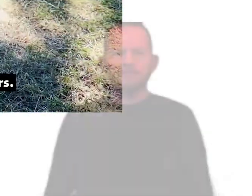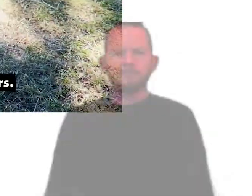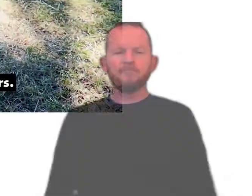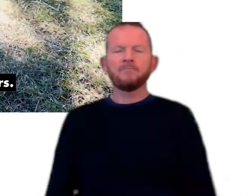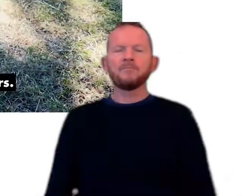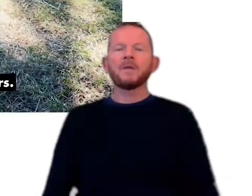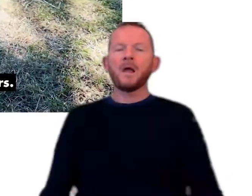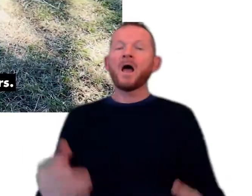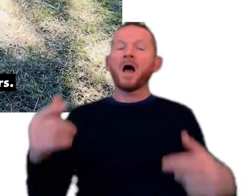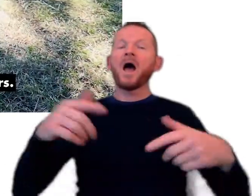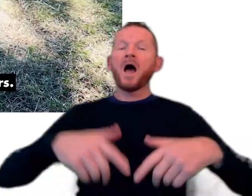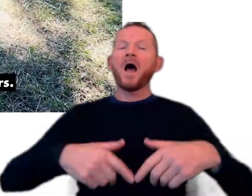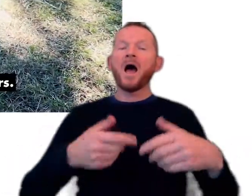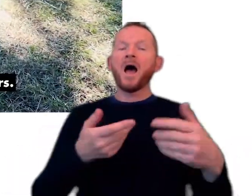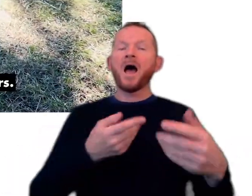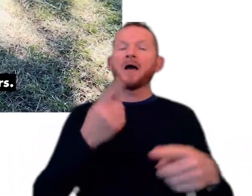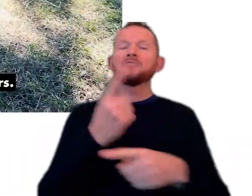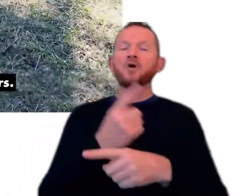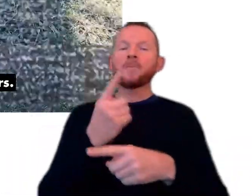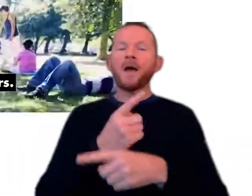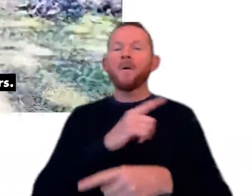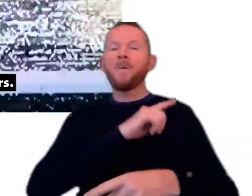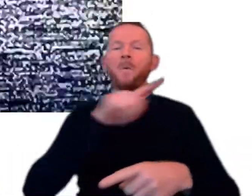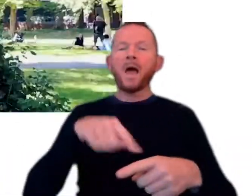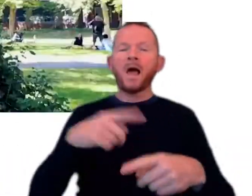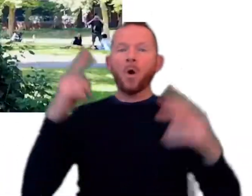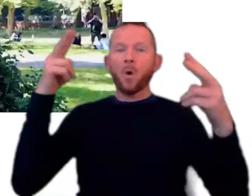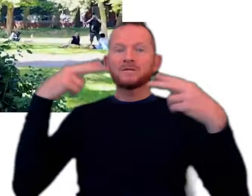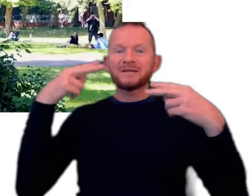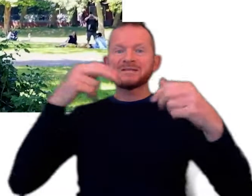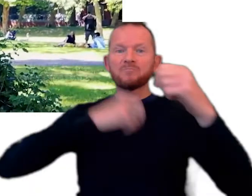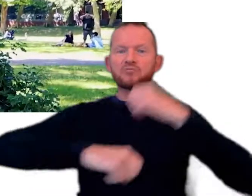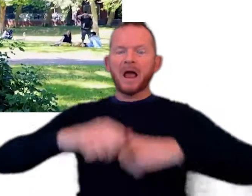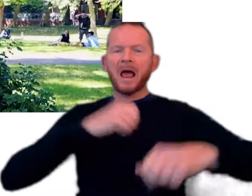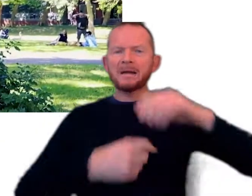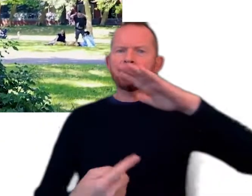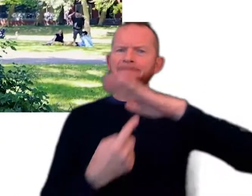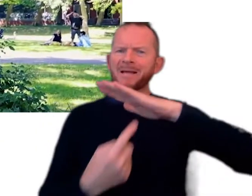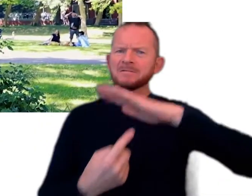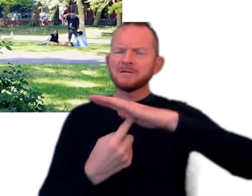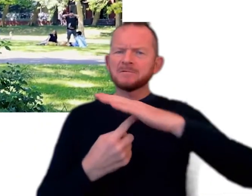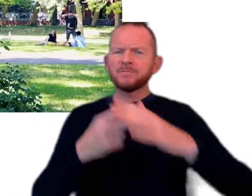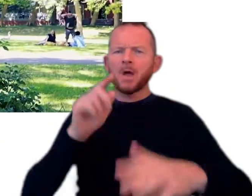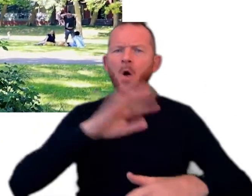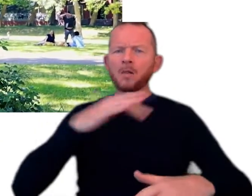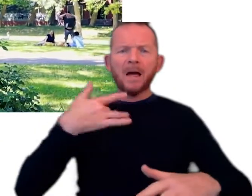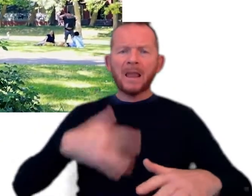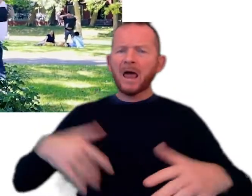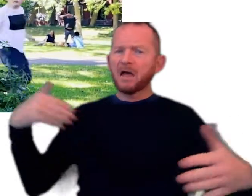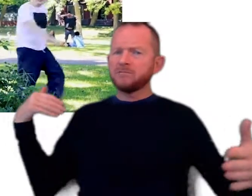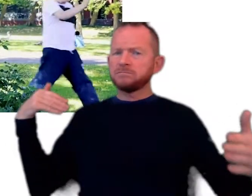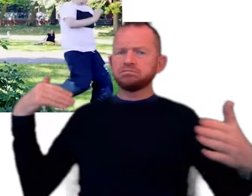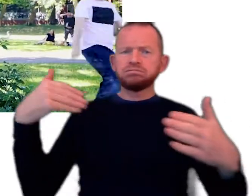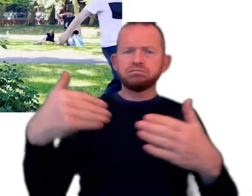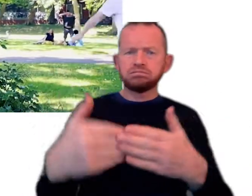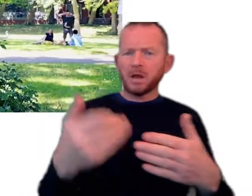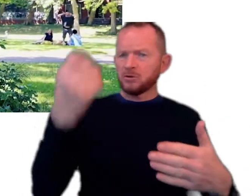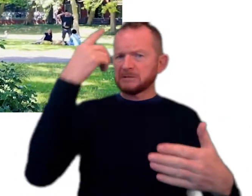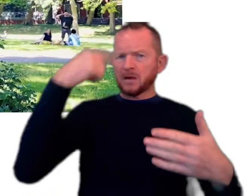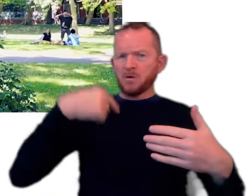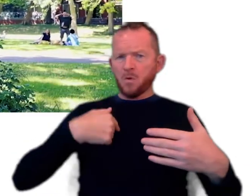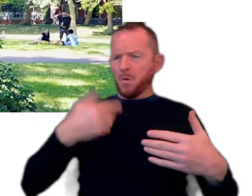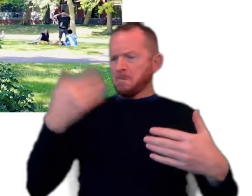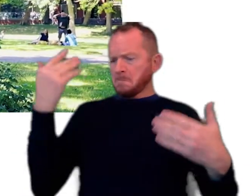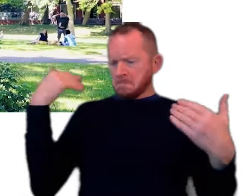So I'm going to talk about why Autistic Pride matters. All my life, I didn't understand who I was. I didn't understand